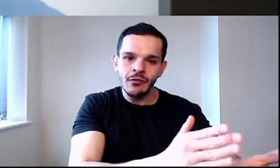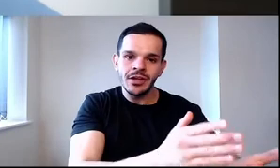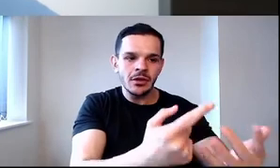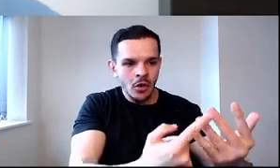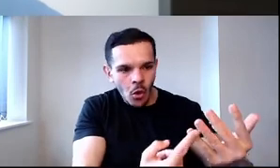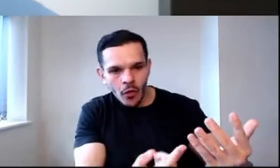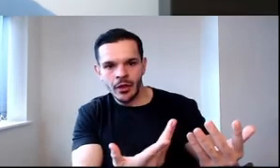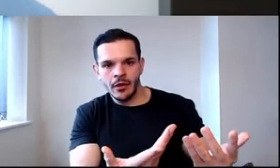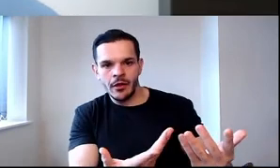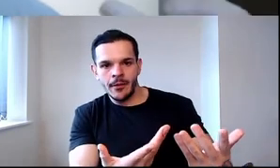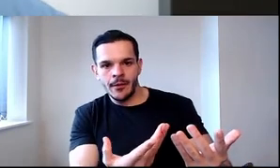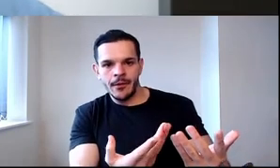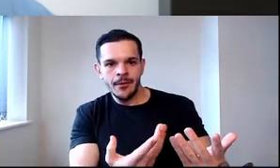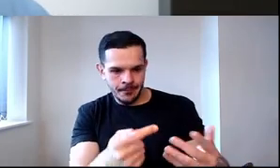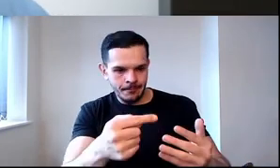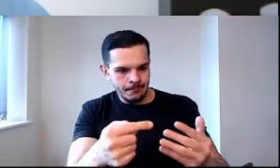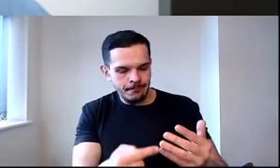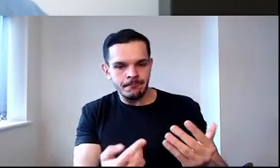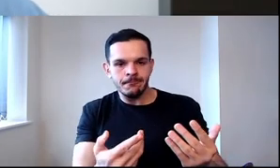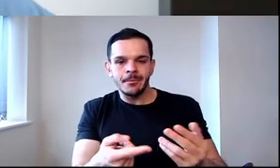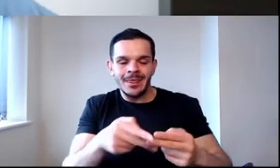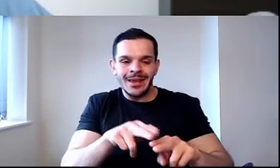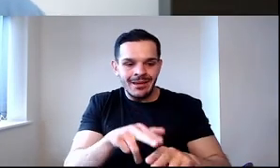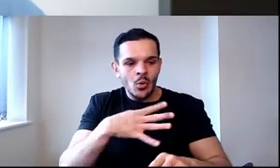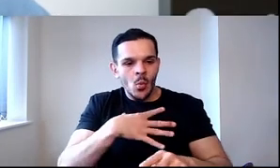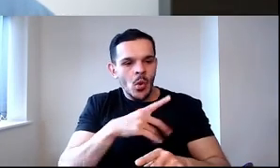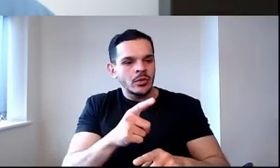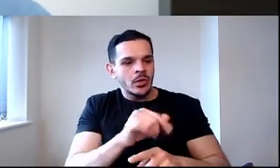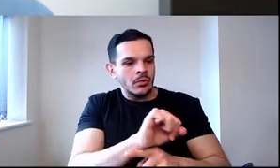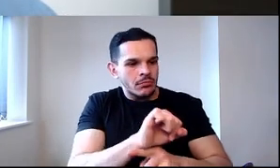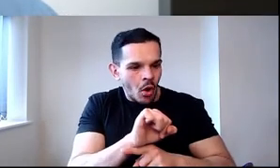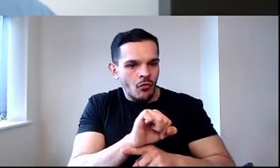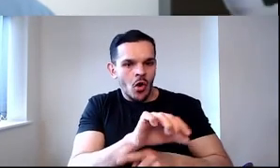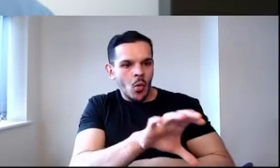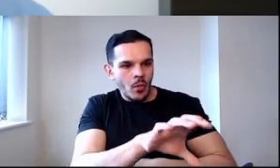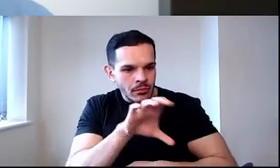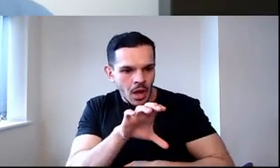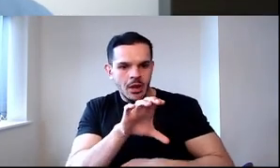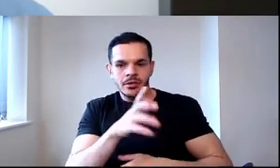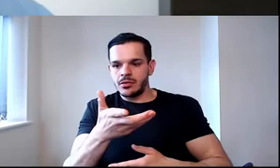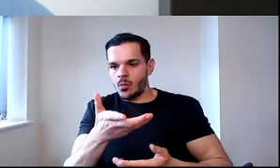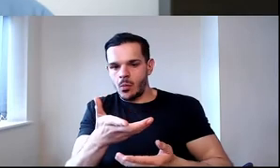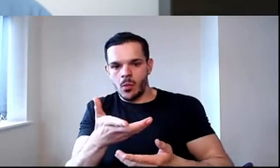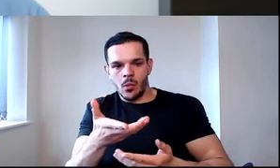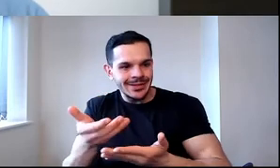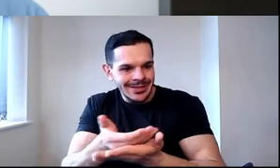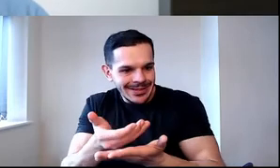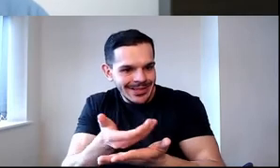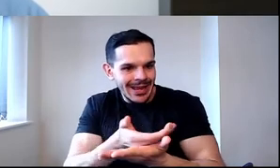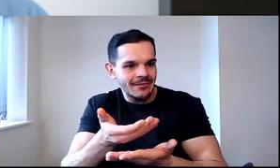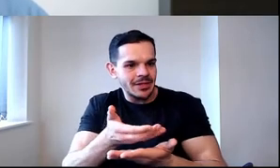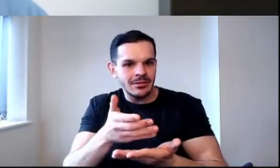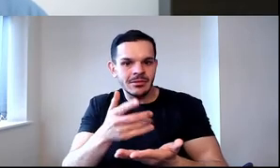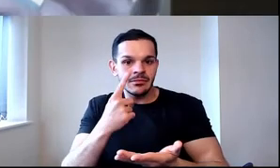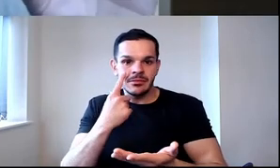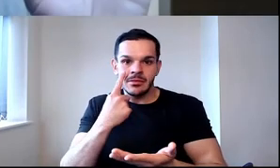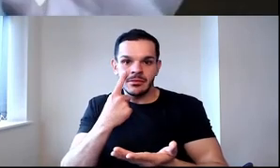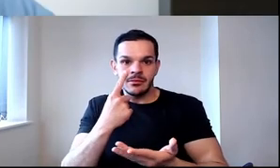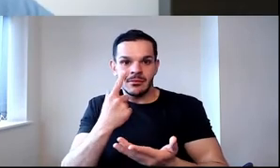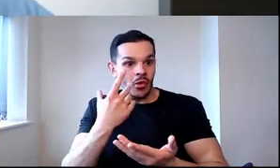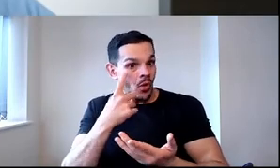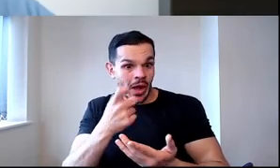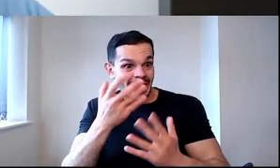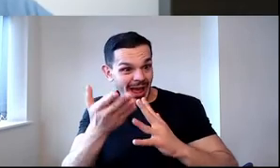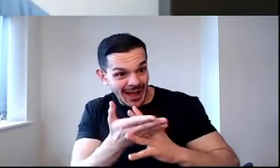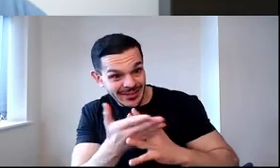other services, other things. Because if they want to lend or borrow, or take advantage of other services, or even